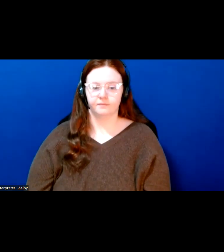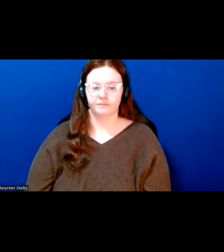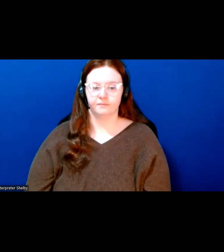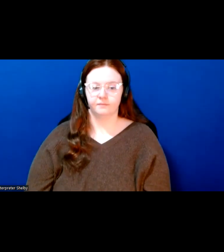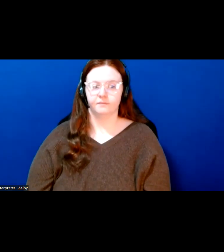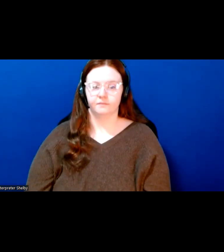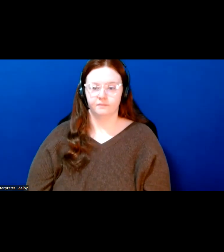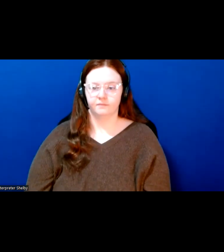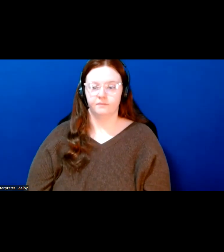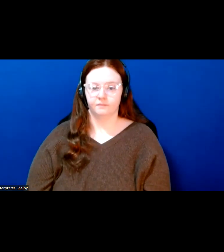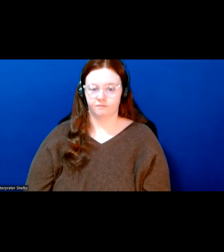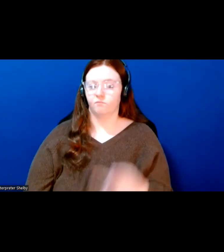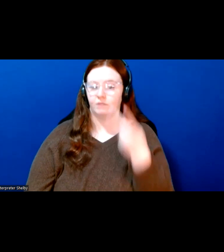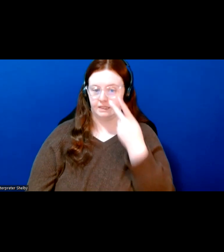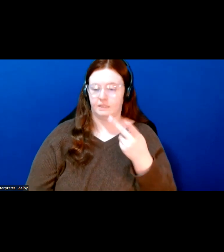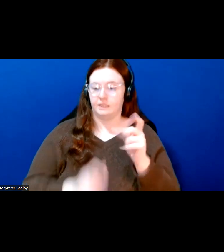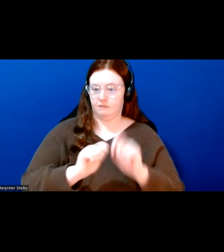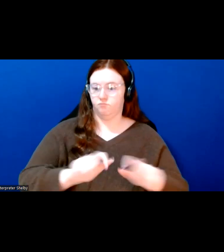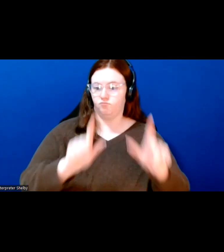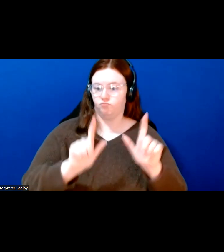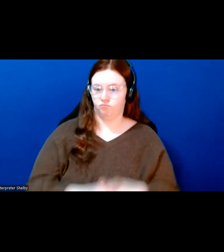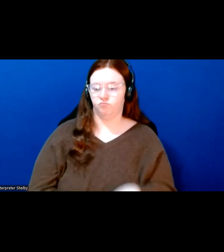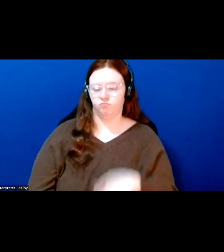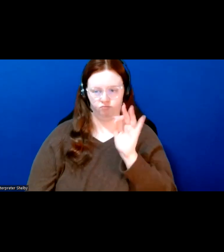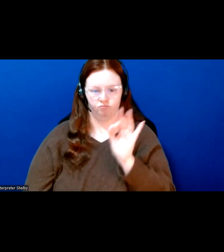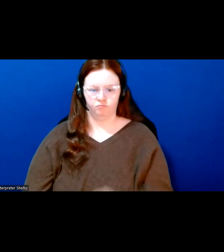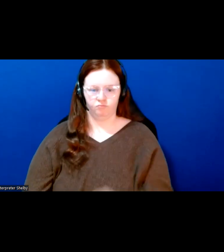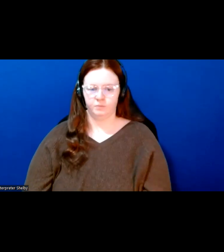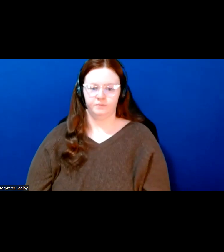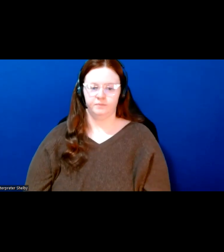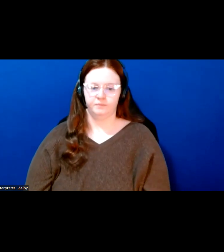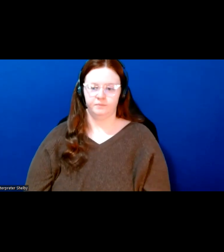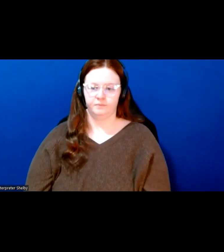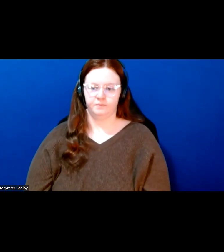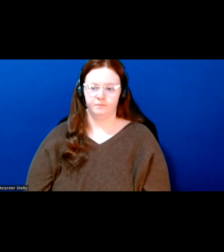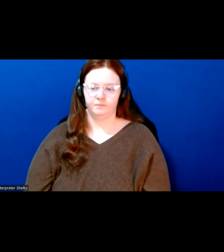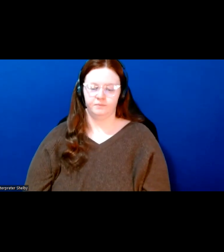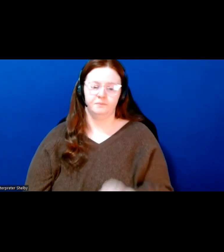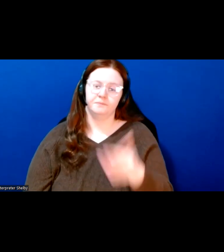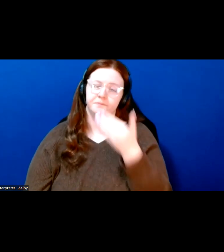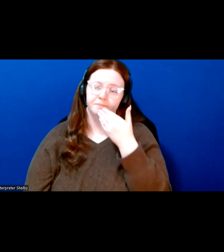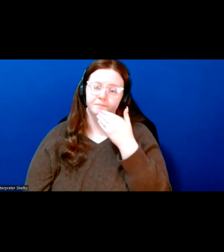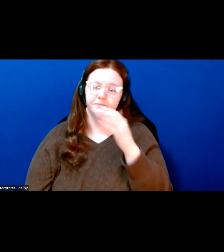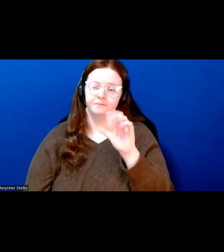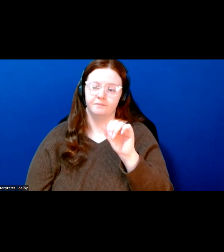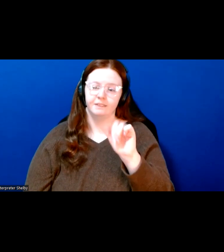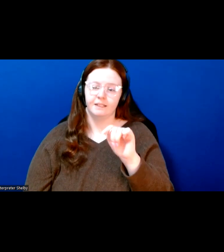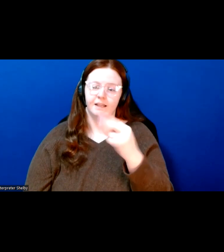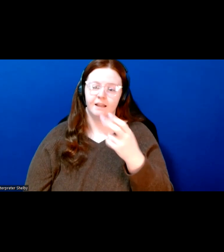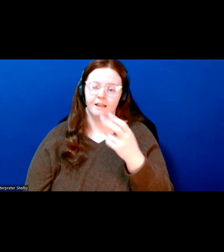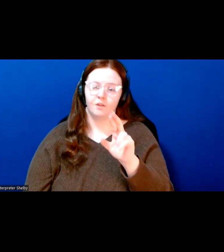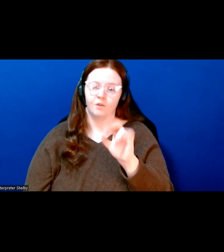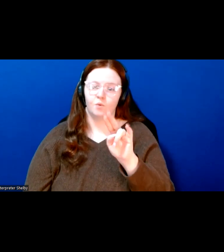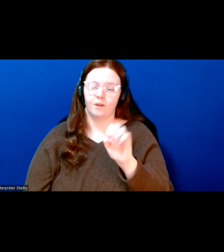We do see your screen. There you go. Perfect. Thank you so much, Catherine. Thanks for having us.